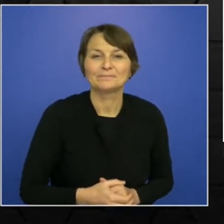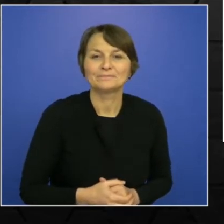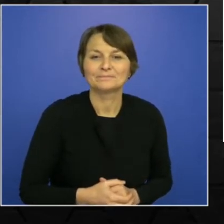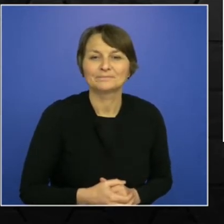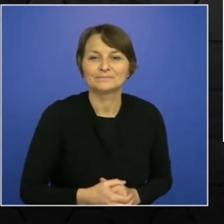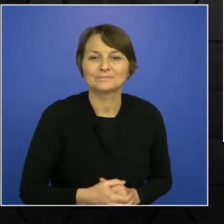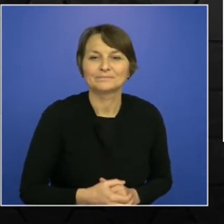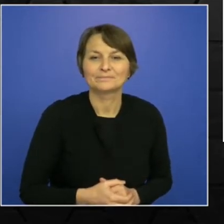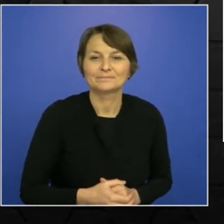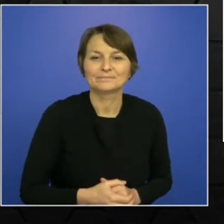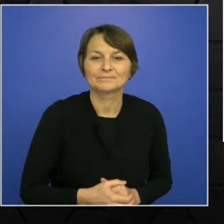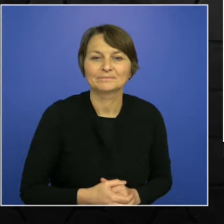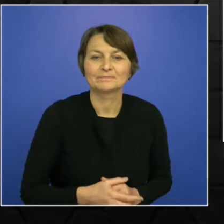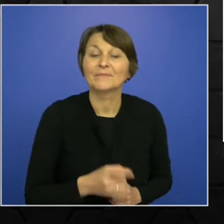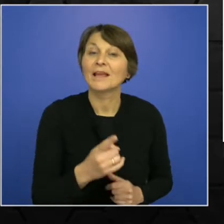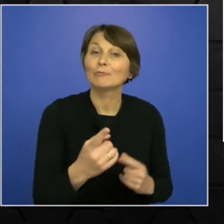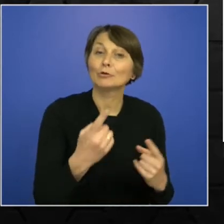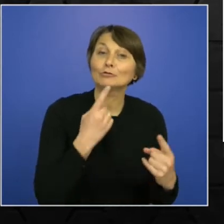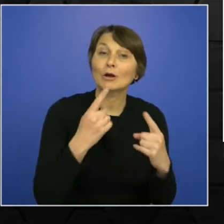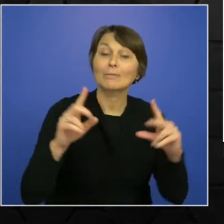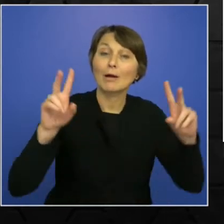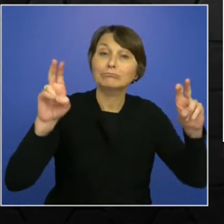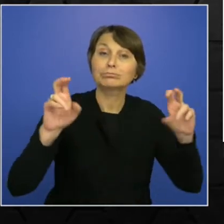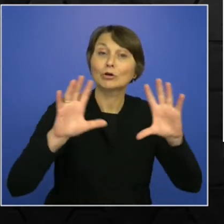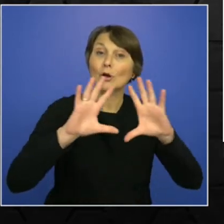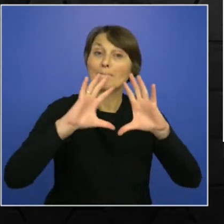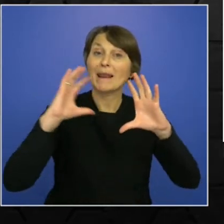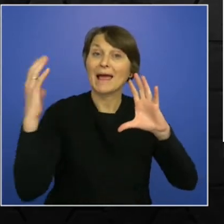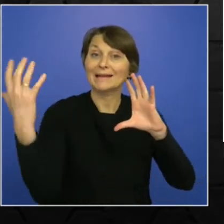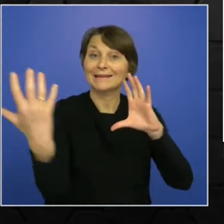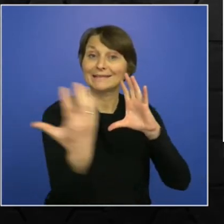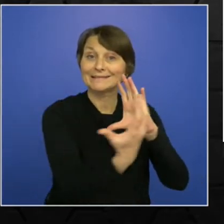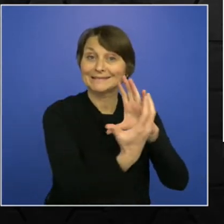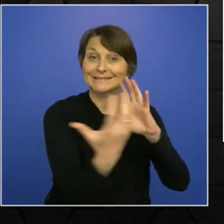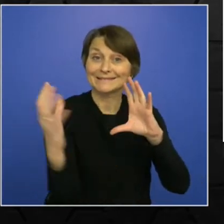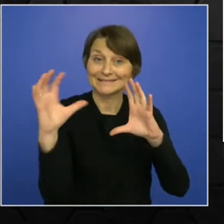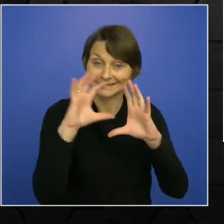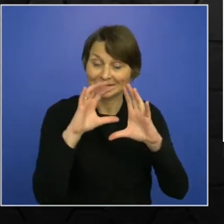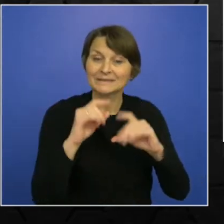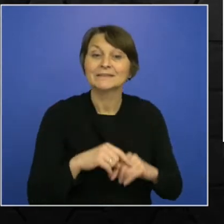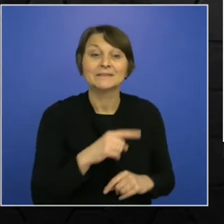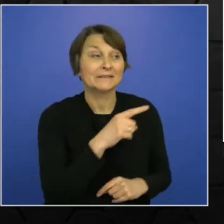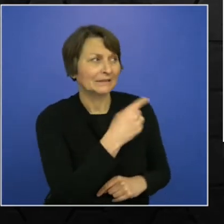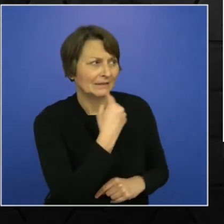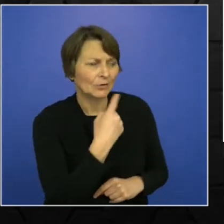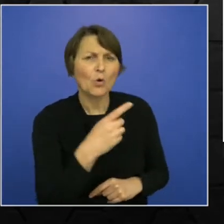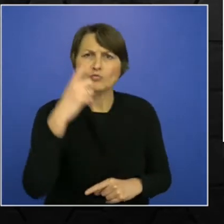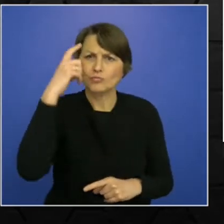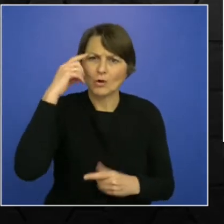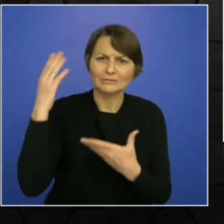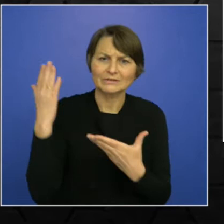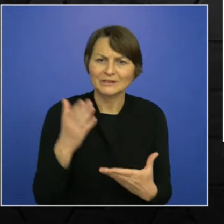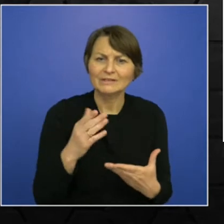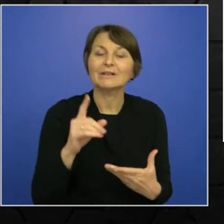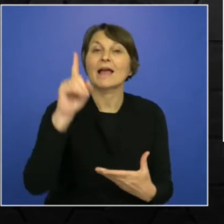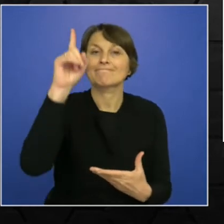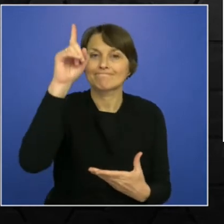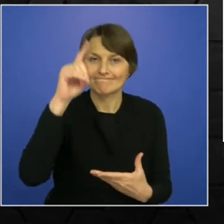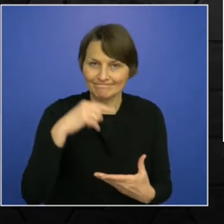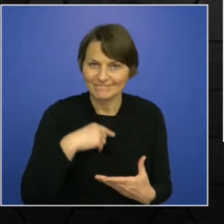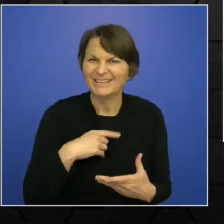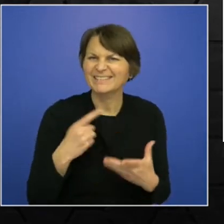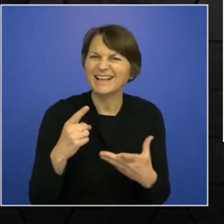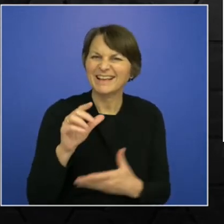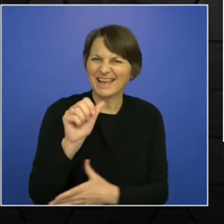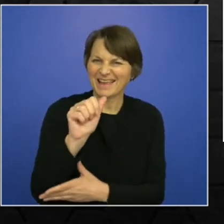So immediately what the cognitive service itself does is, when we are consuming the cognitive service, it's like a AI packaged